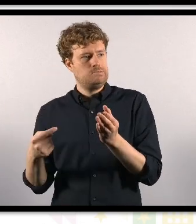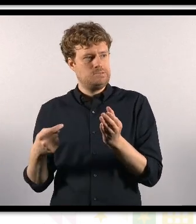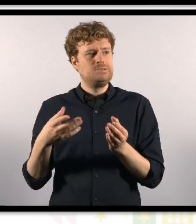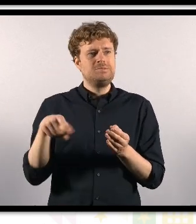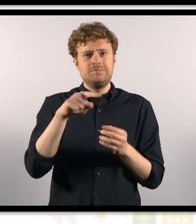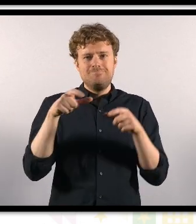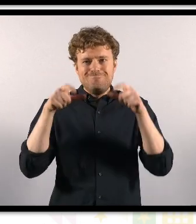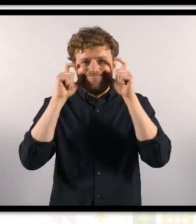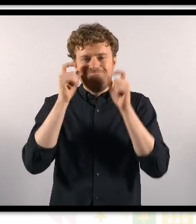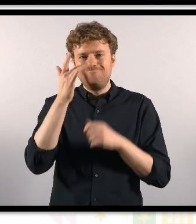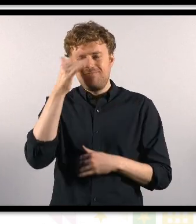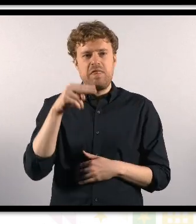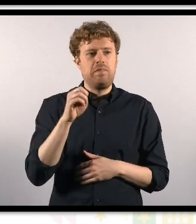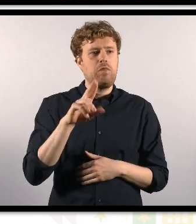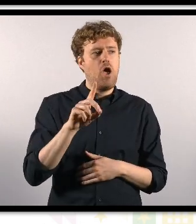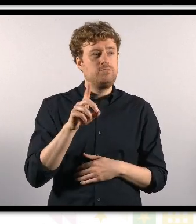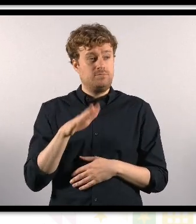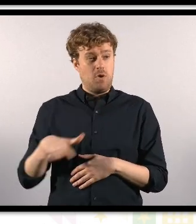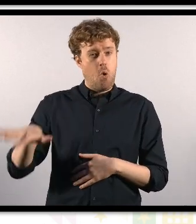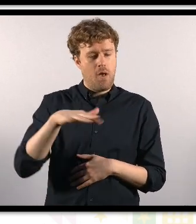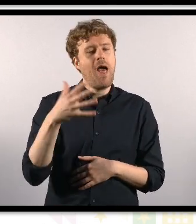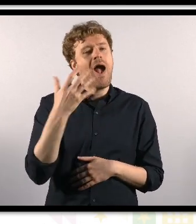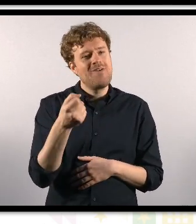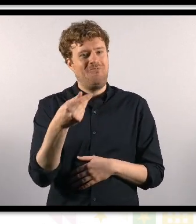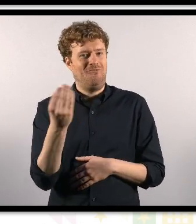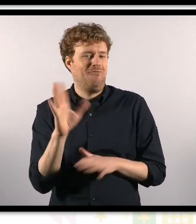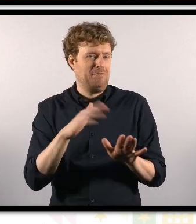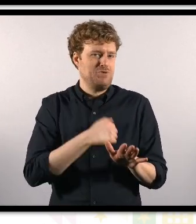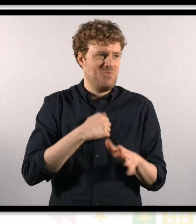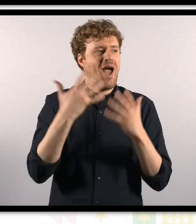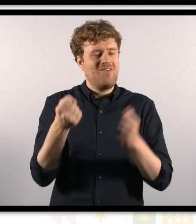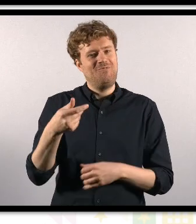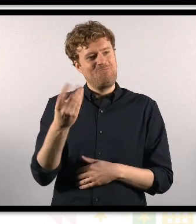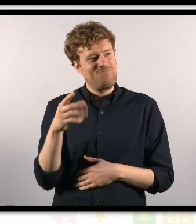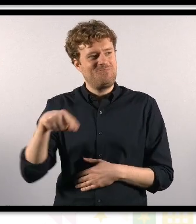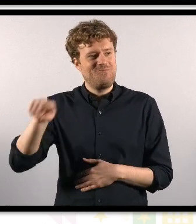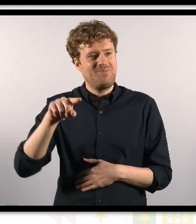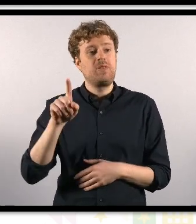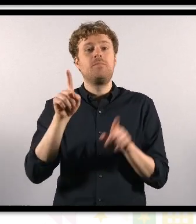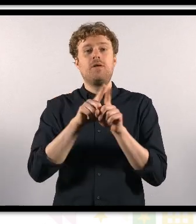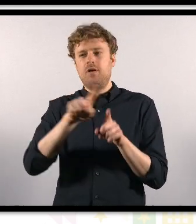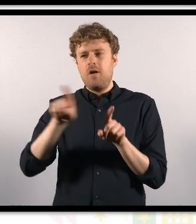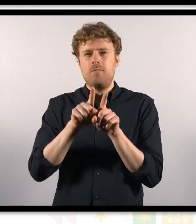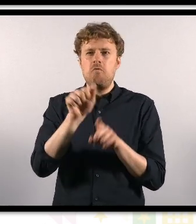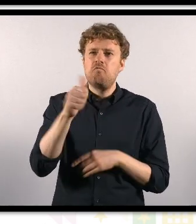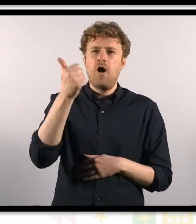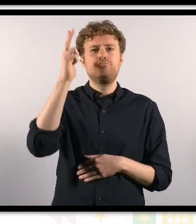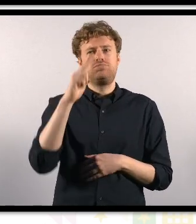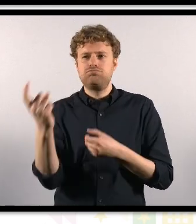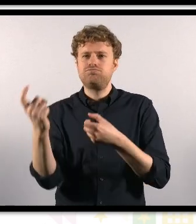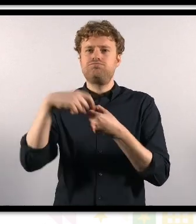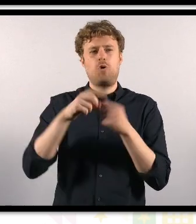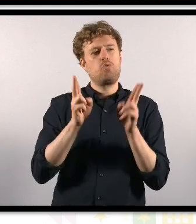or Windows Server admins and just normal folks that expect stuff to just work out of the